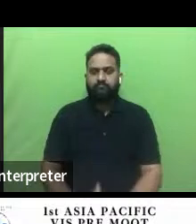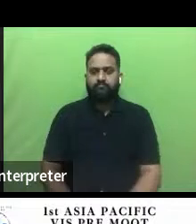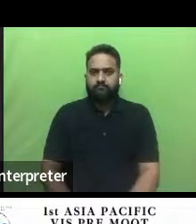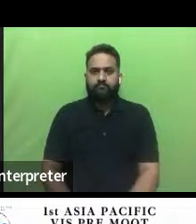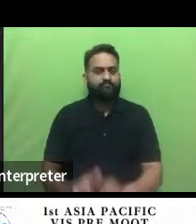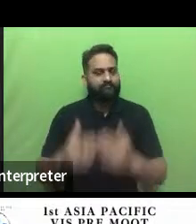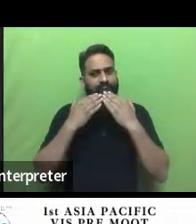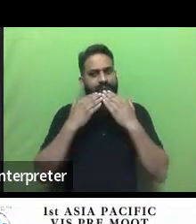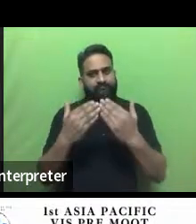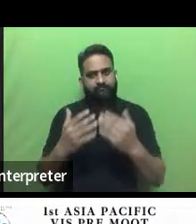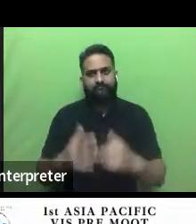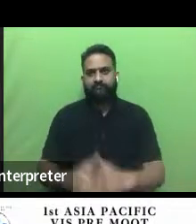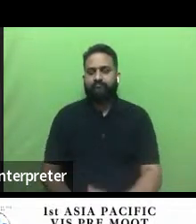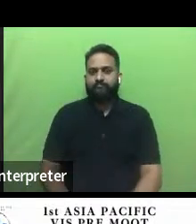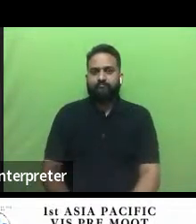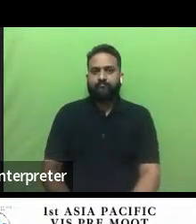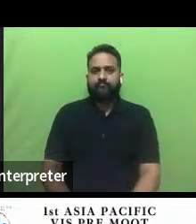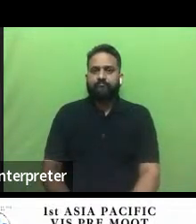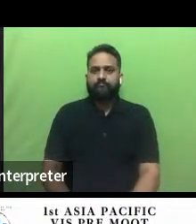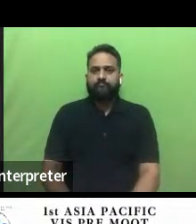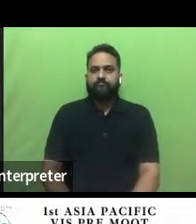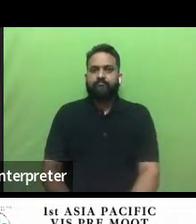Thank you.